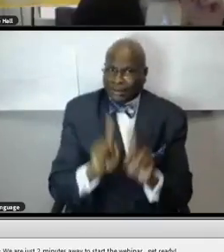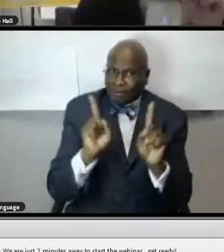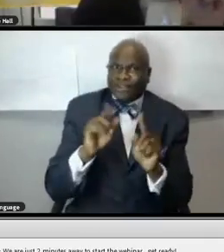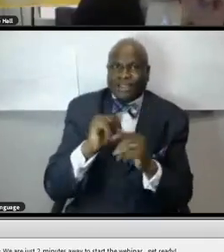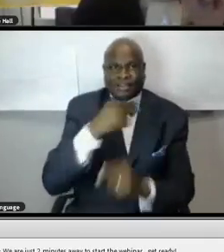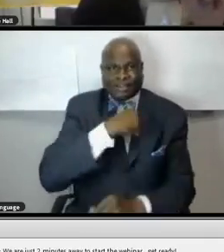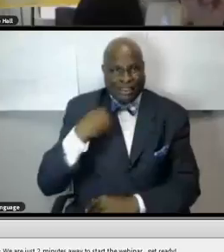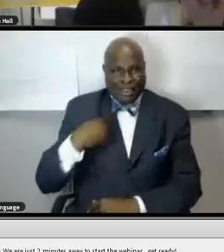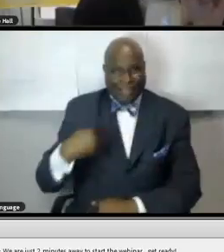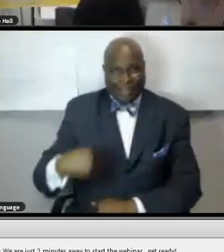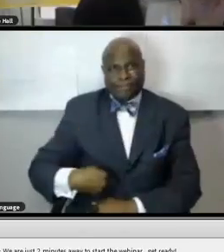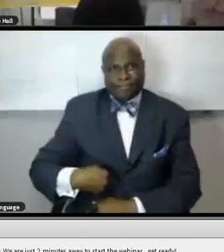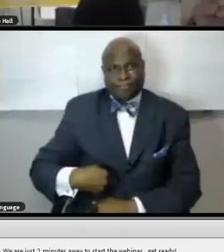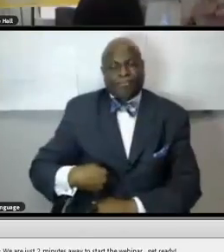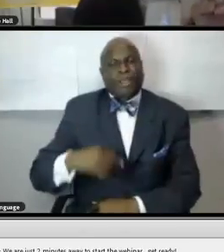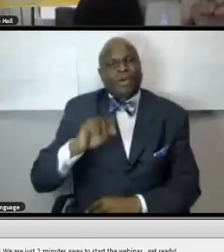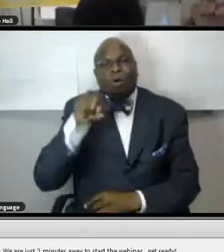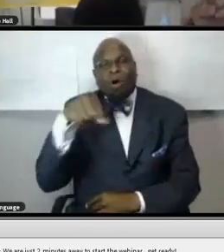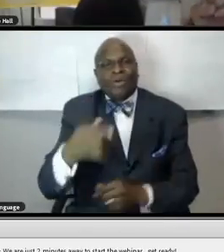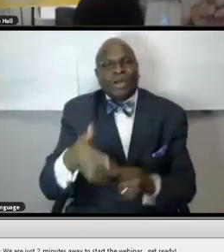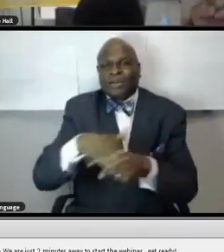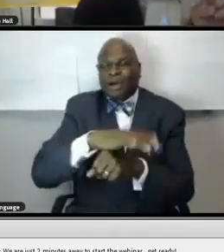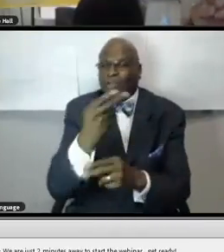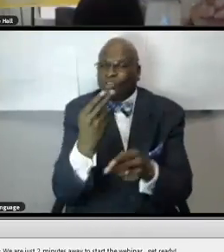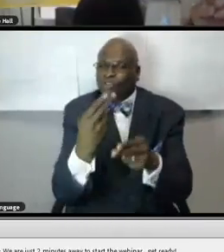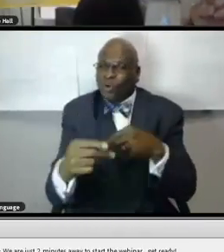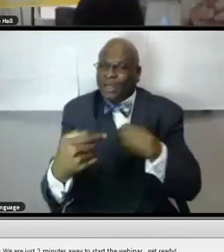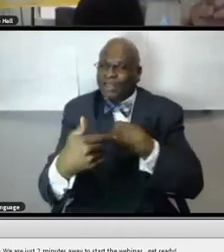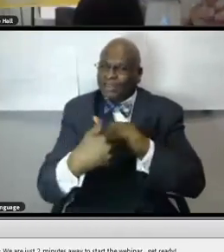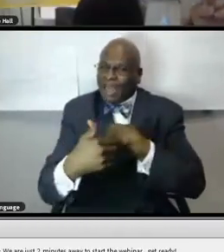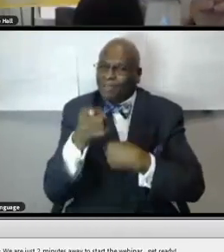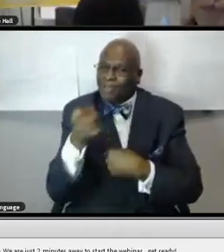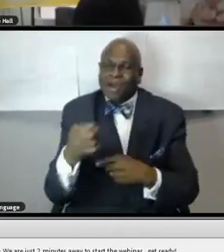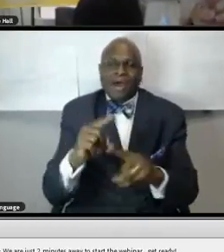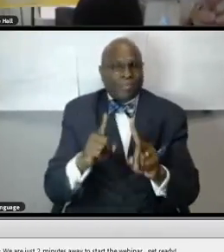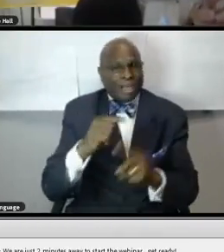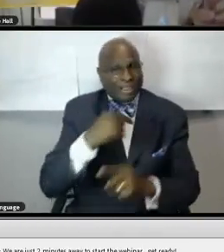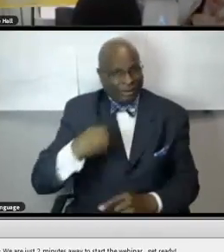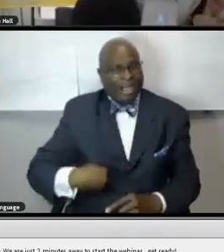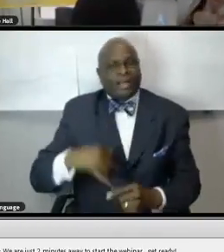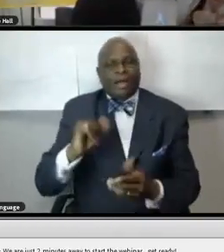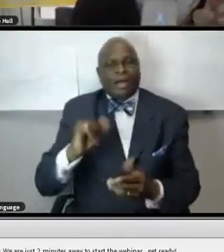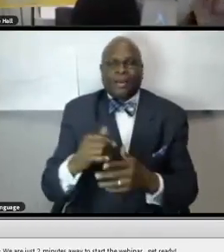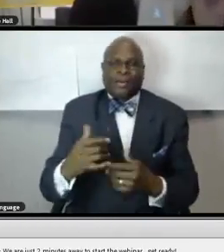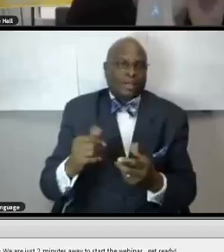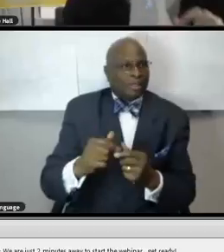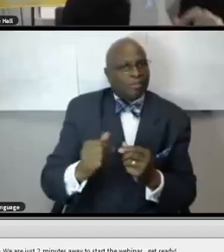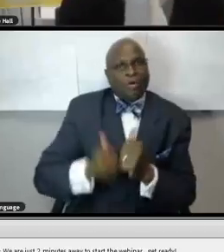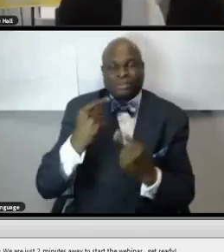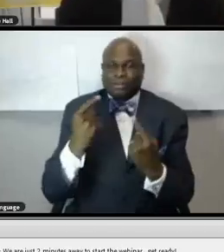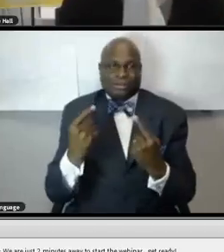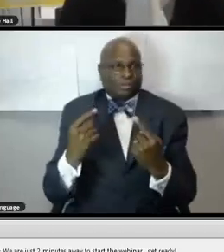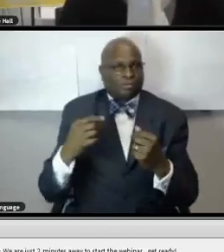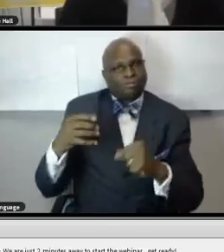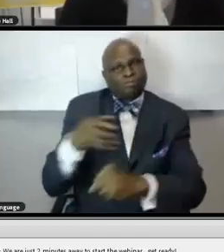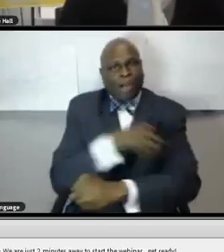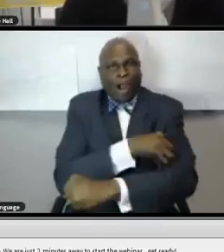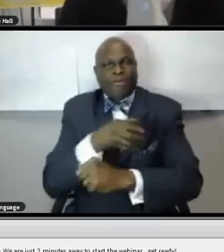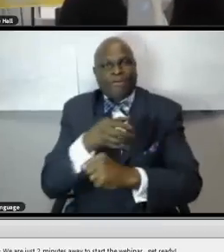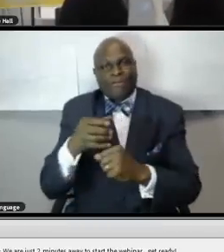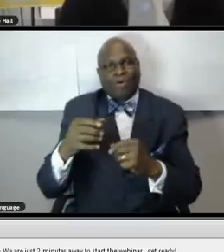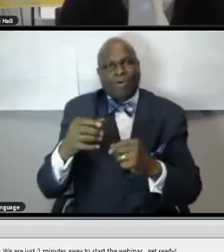China. We are only covering a short period of time there, however, but China, being the powerhouse in